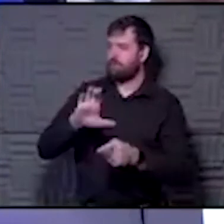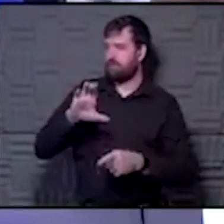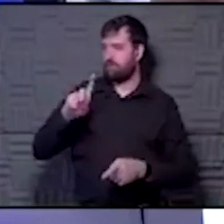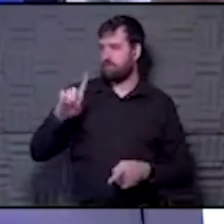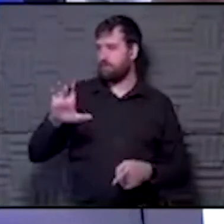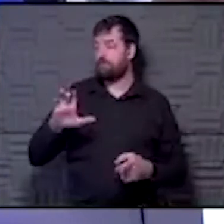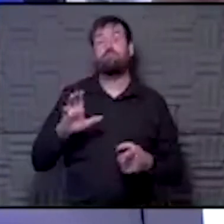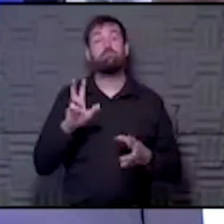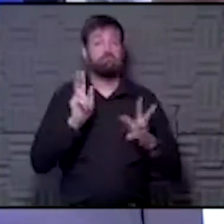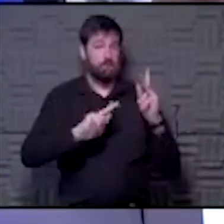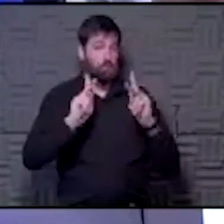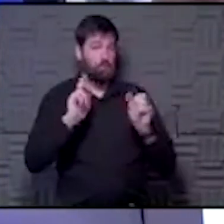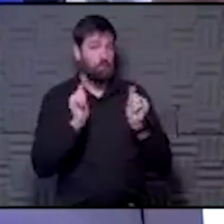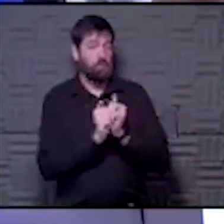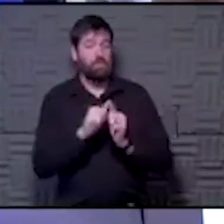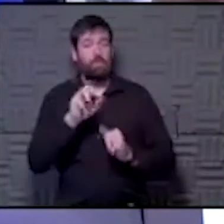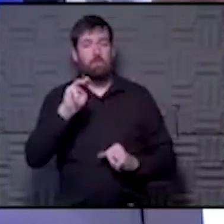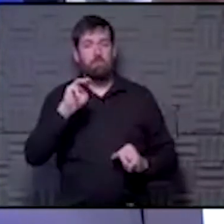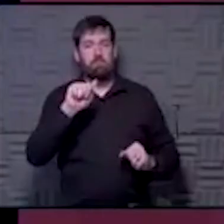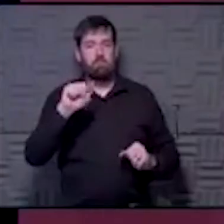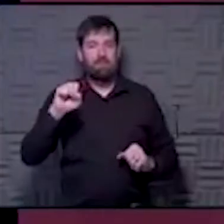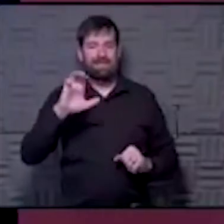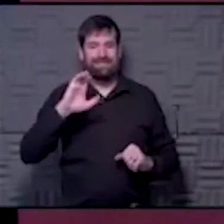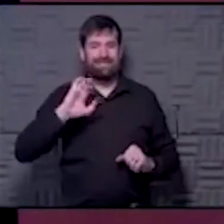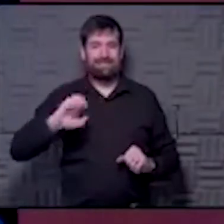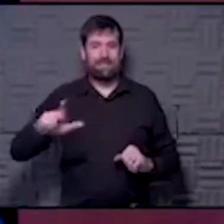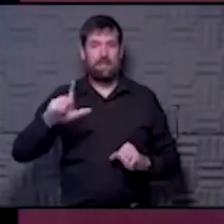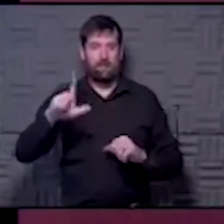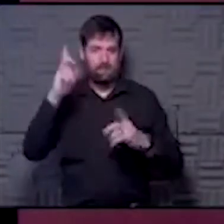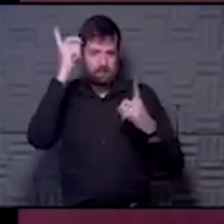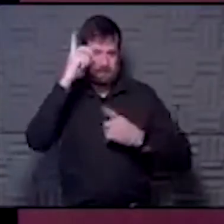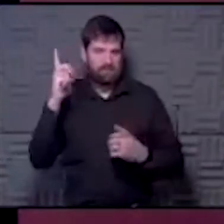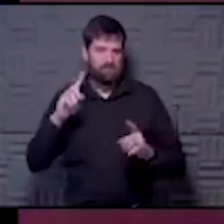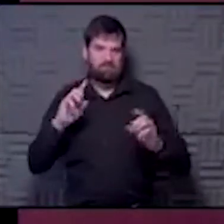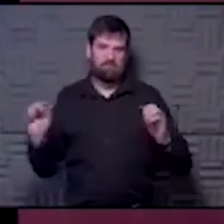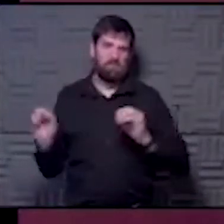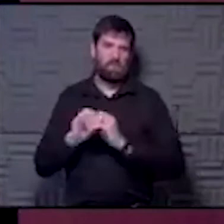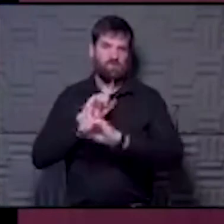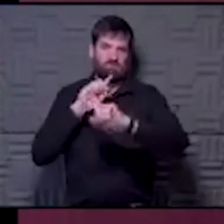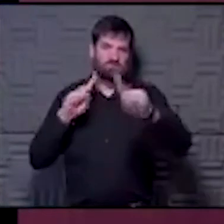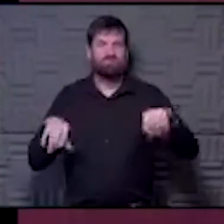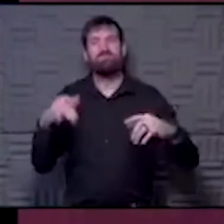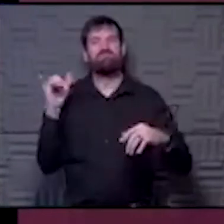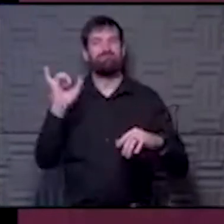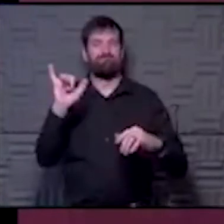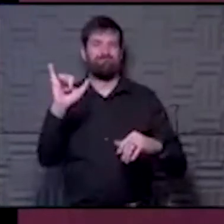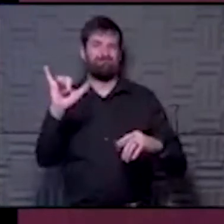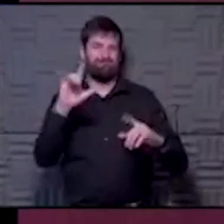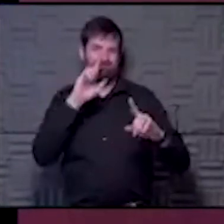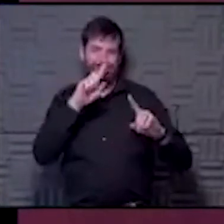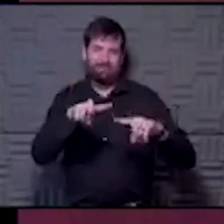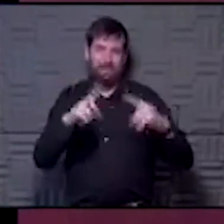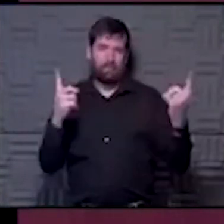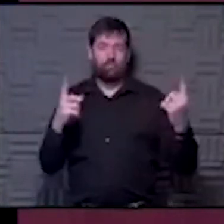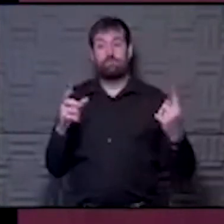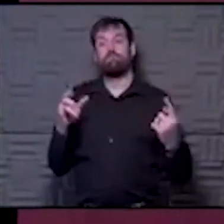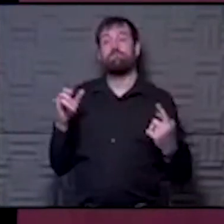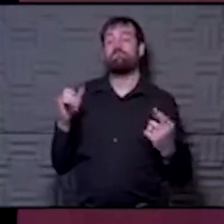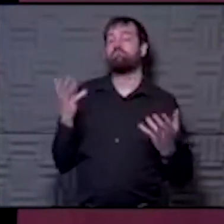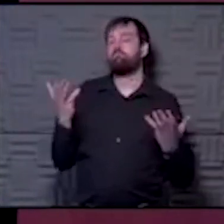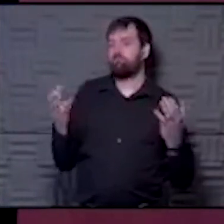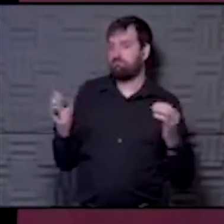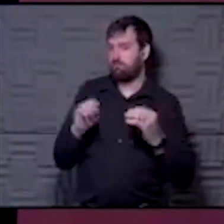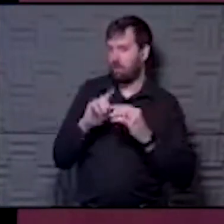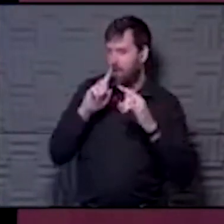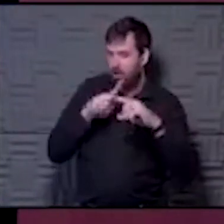what, people with mast cell disease tend to react more than others. It's kind of a form of an allergy. So you think, oh, gee, I could be more allergic to